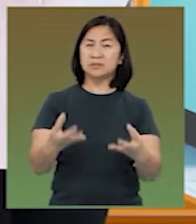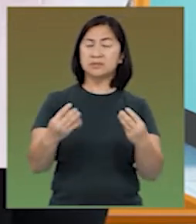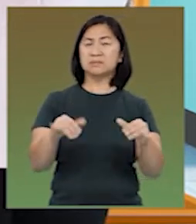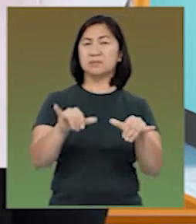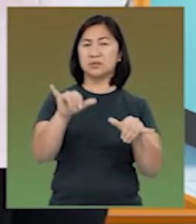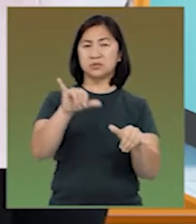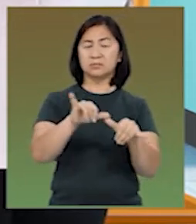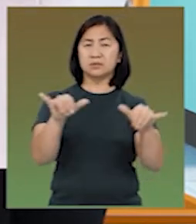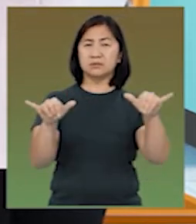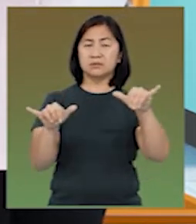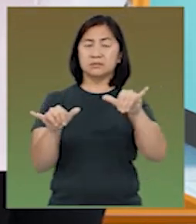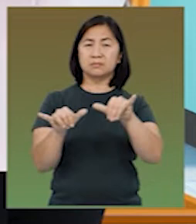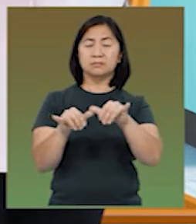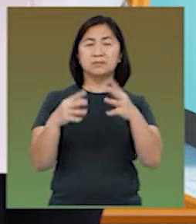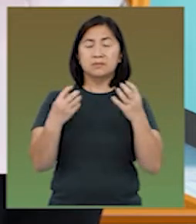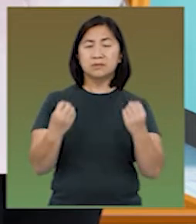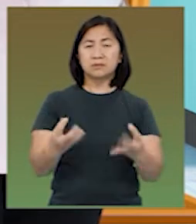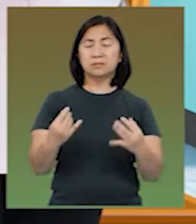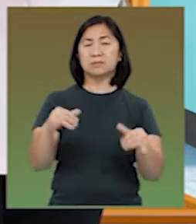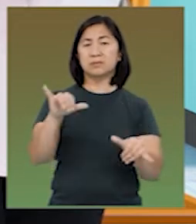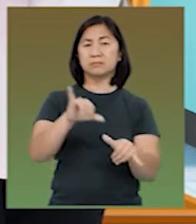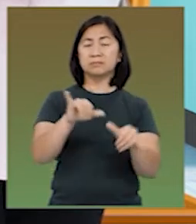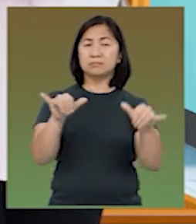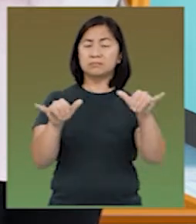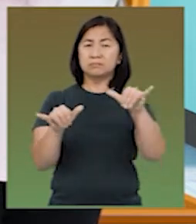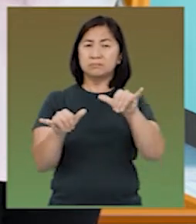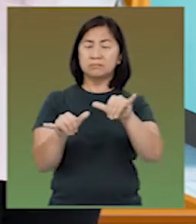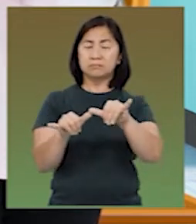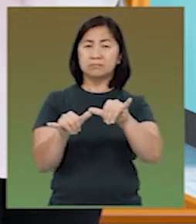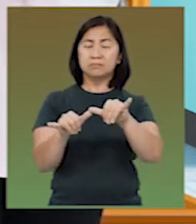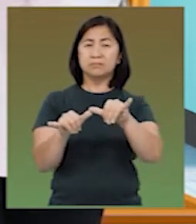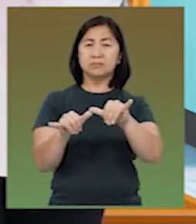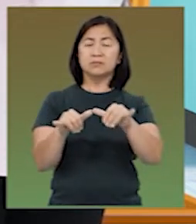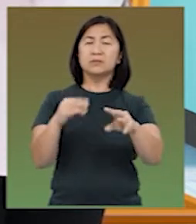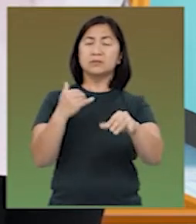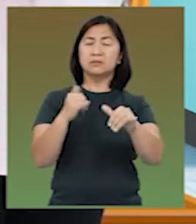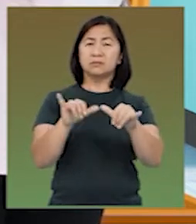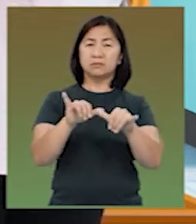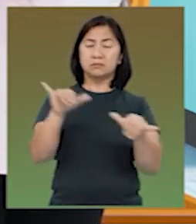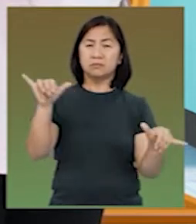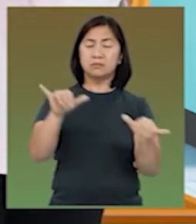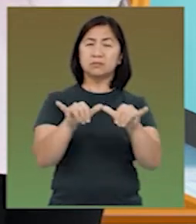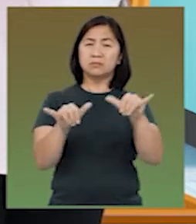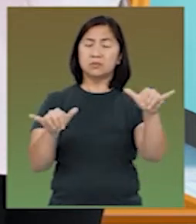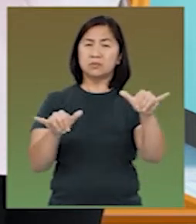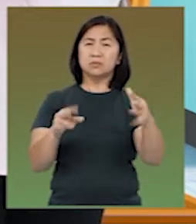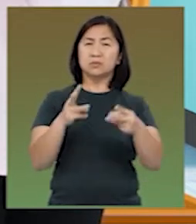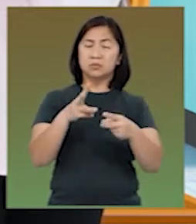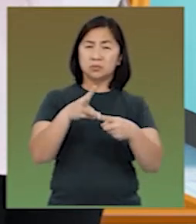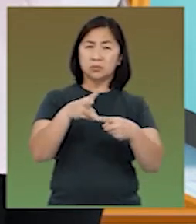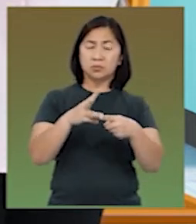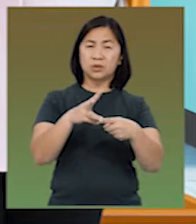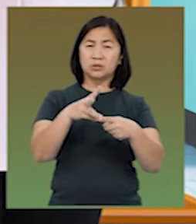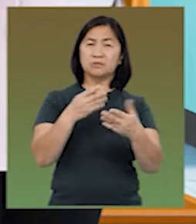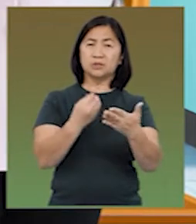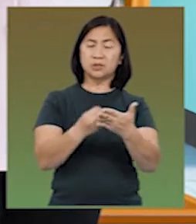measurement. Mass measure is the measurement of mass or weight of an